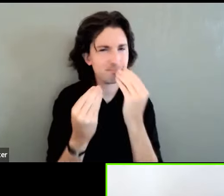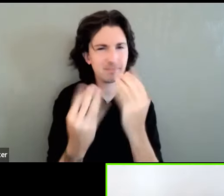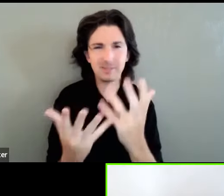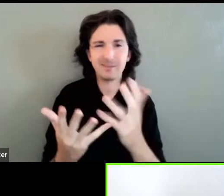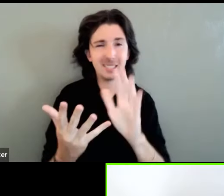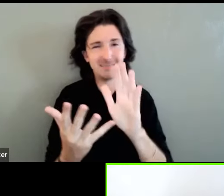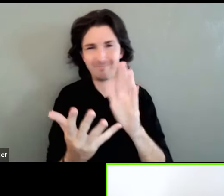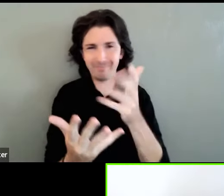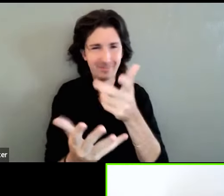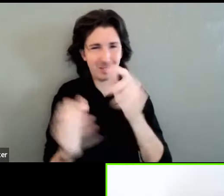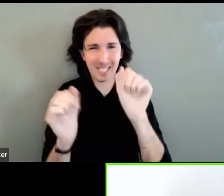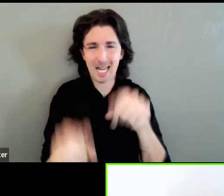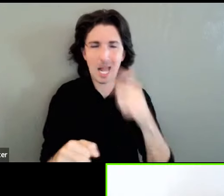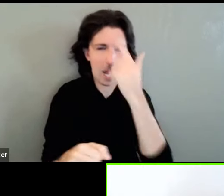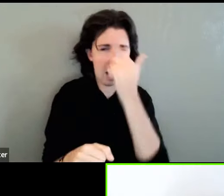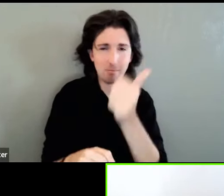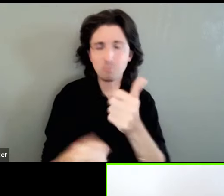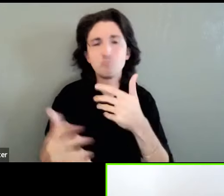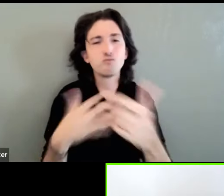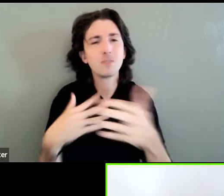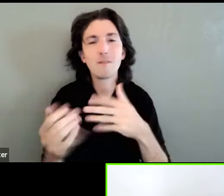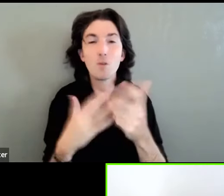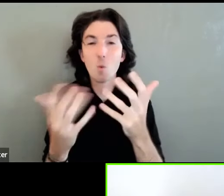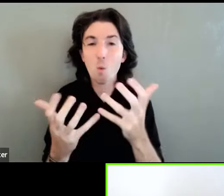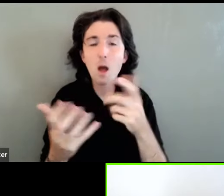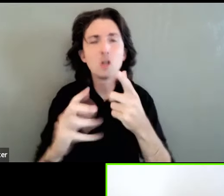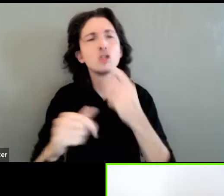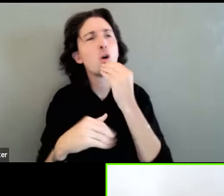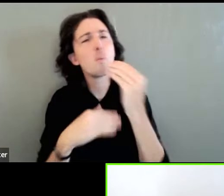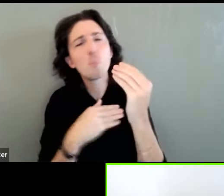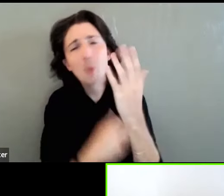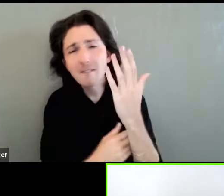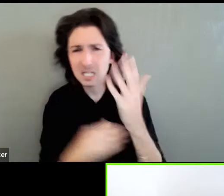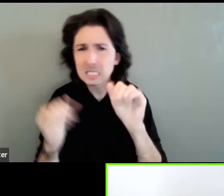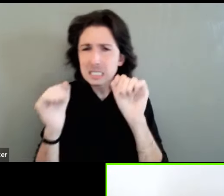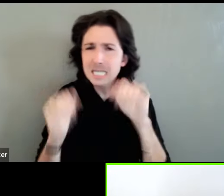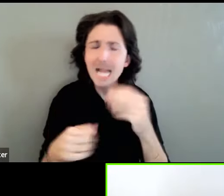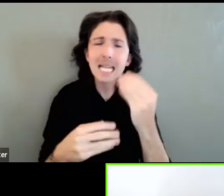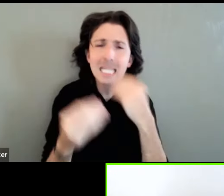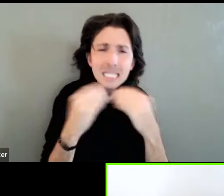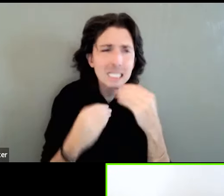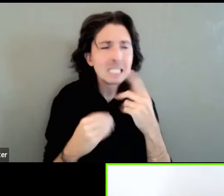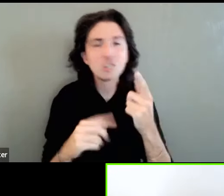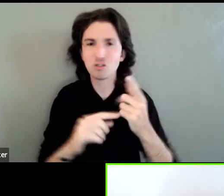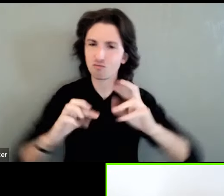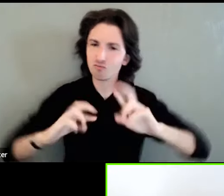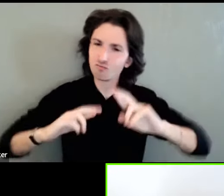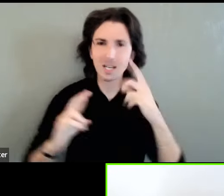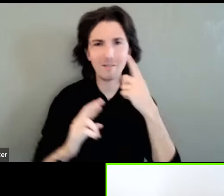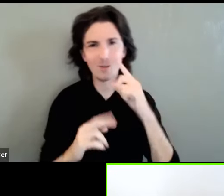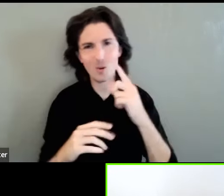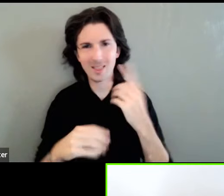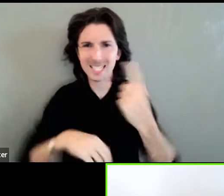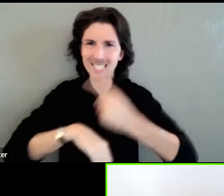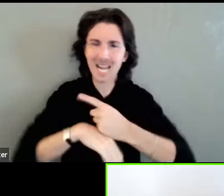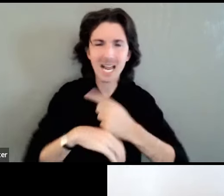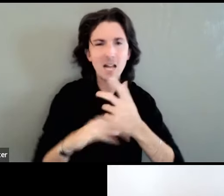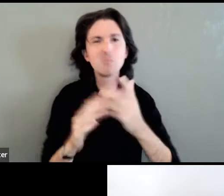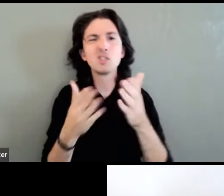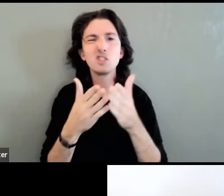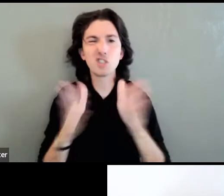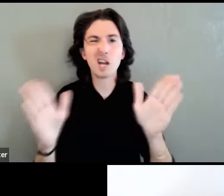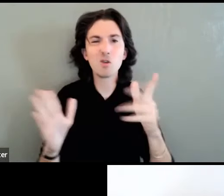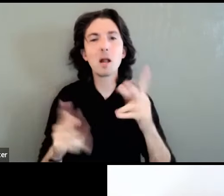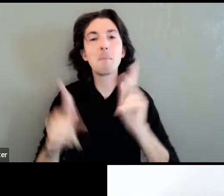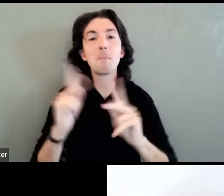usually, it's have a little breakfast, get yourself prepared for the day and get everybody onto the same schedule is the general idea behind it.